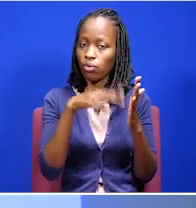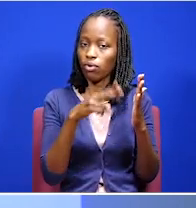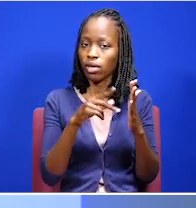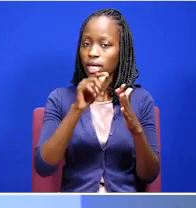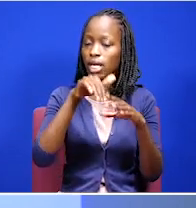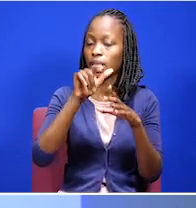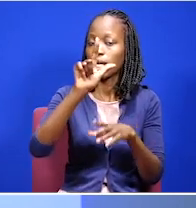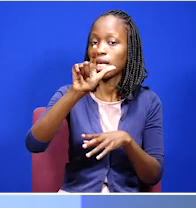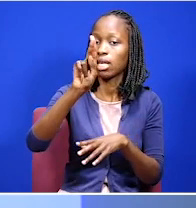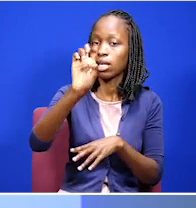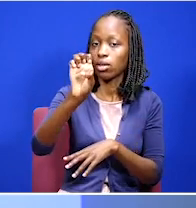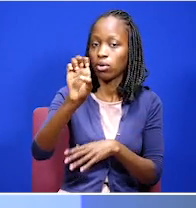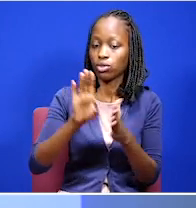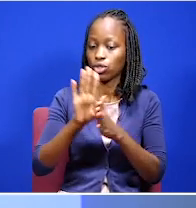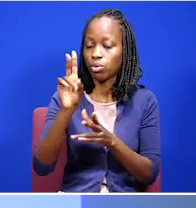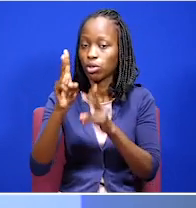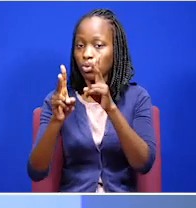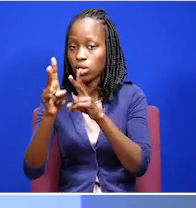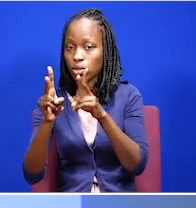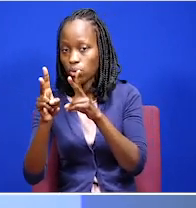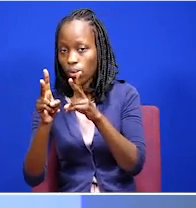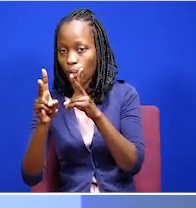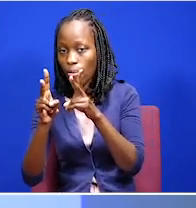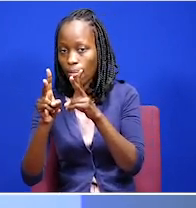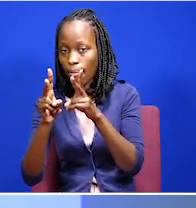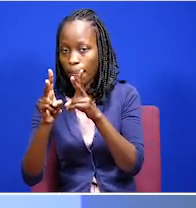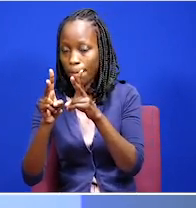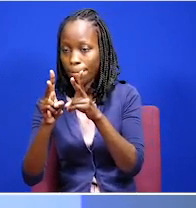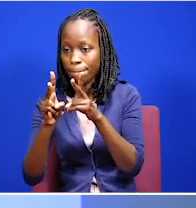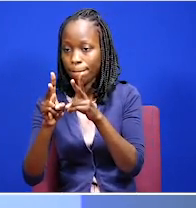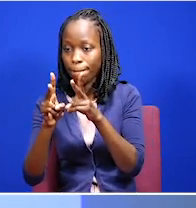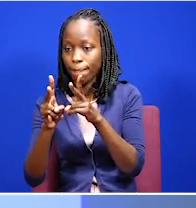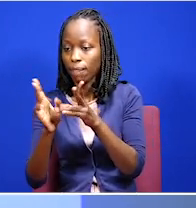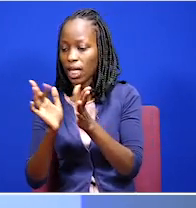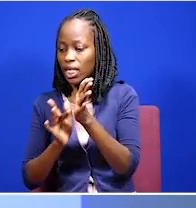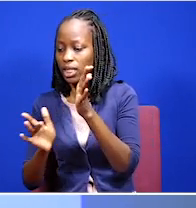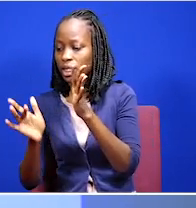we've read in verse 39 up to 44, we read in Luke